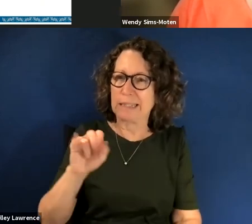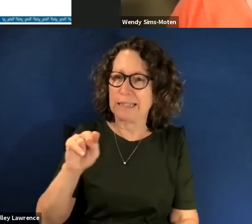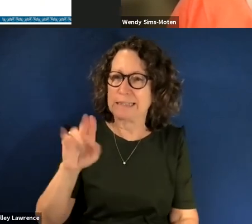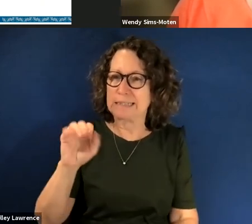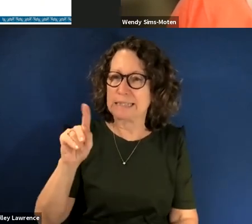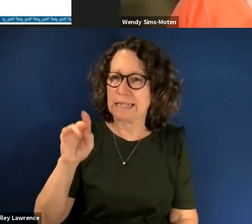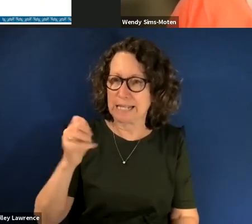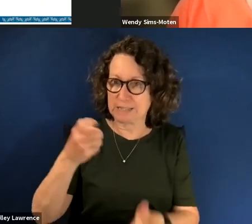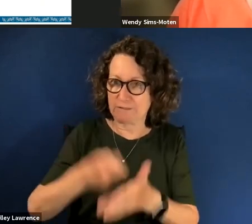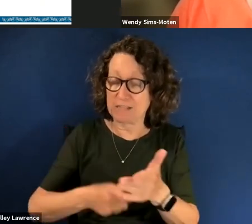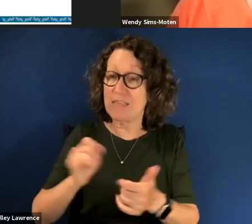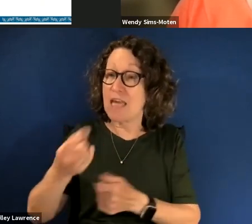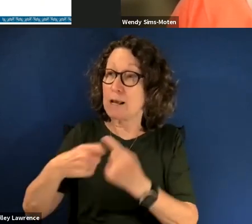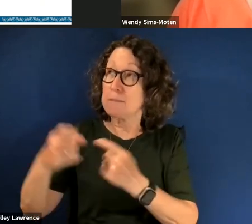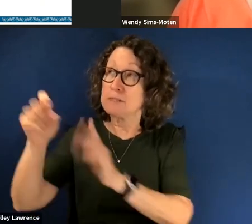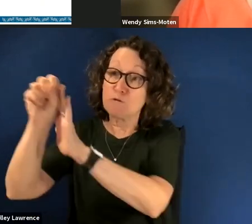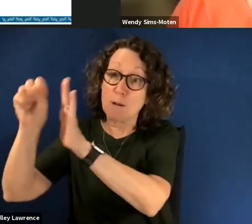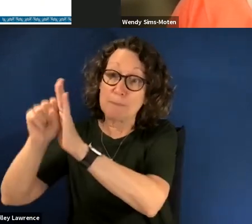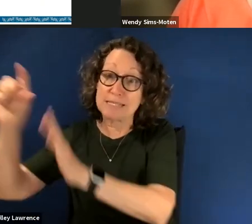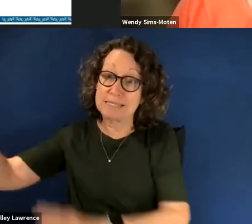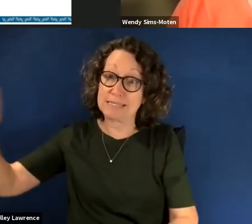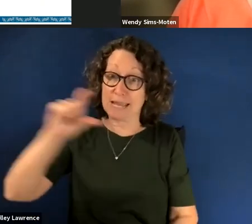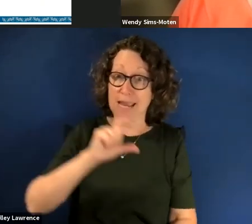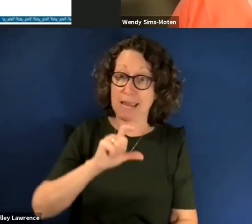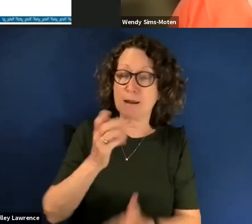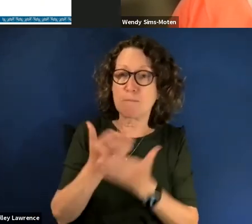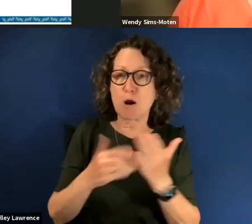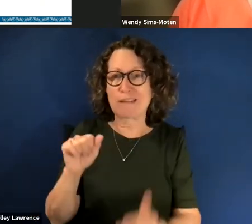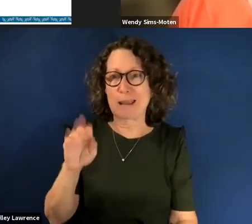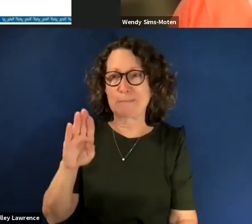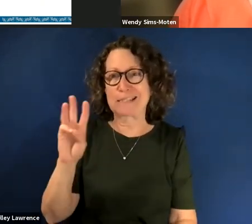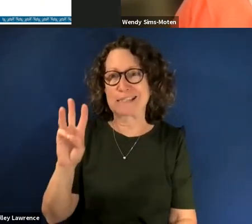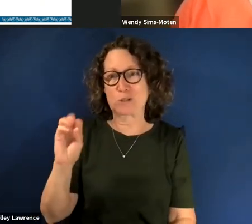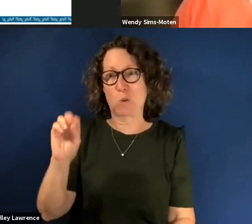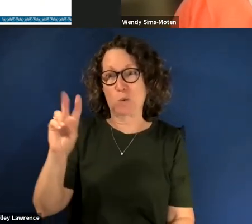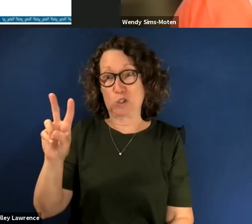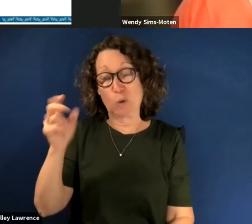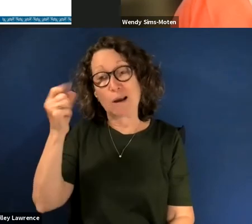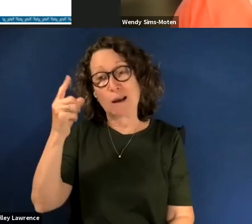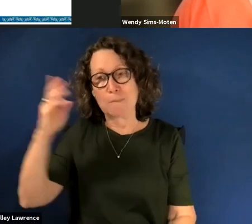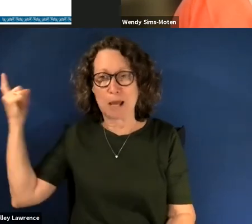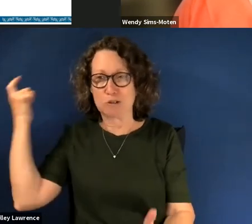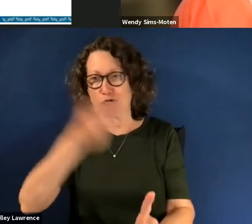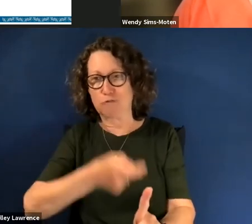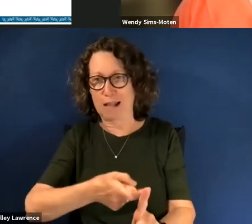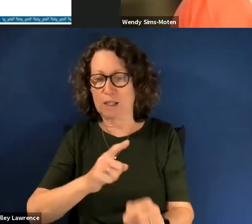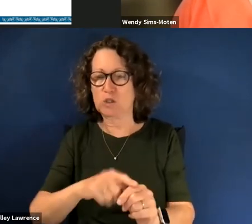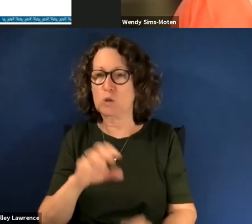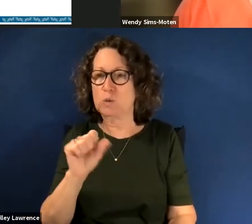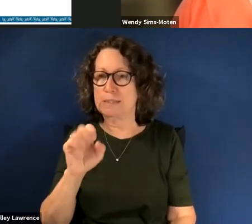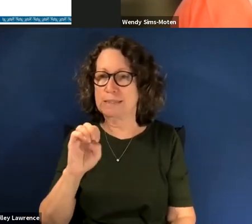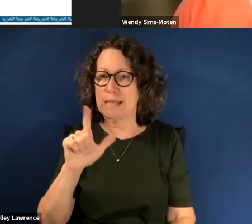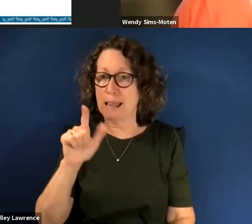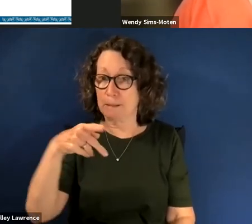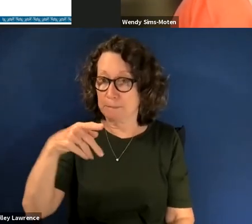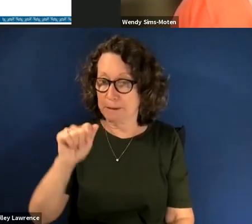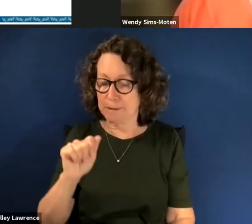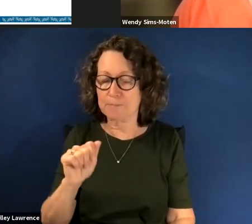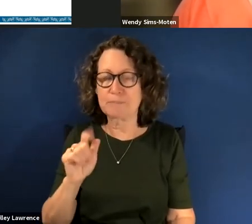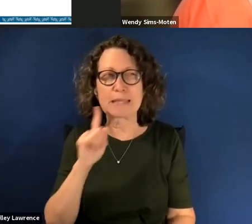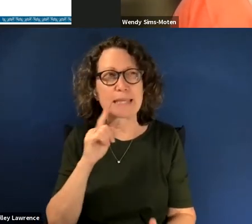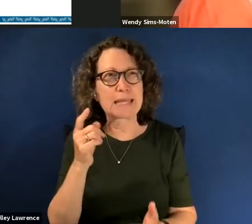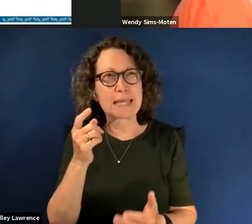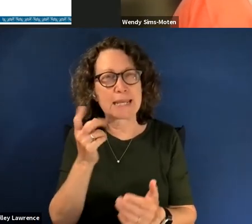funding that comes from the state. It's part of AB 602 funding, but it goes directly to the SELPA and is